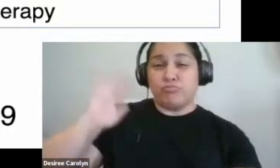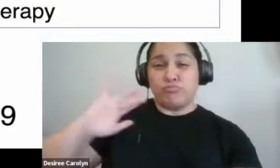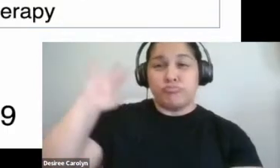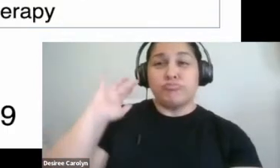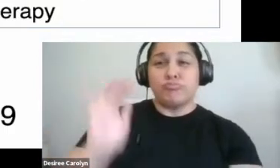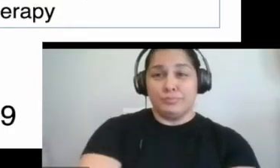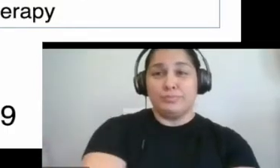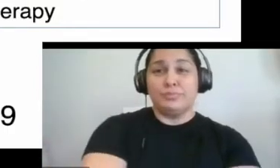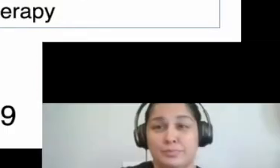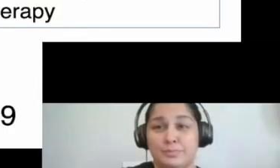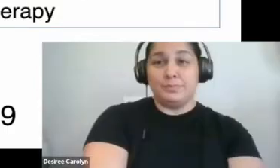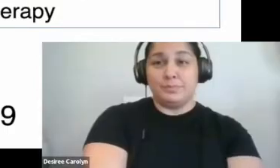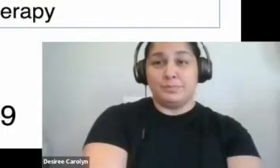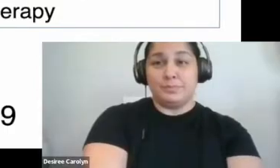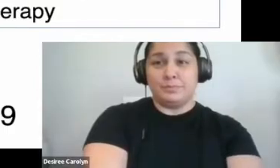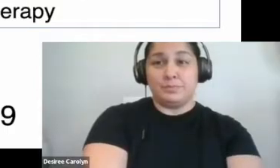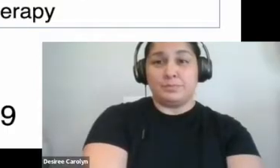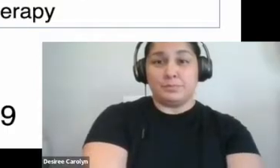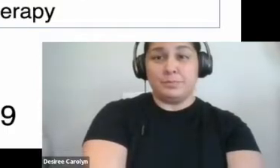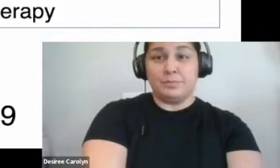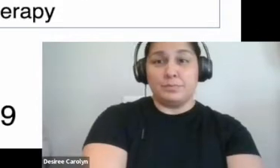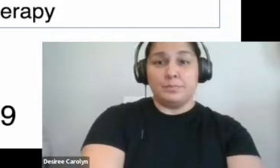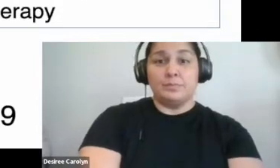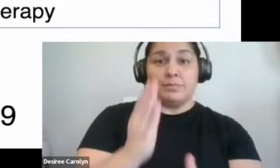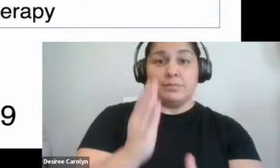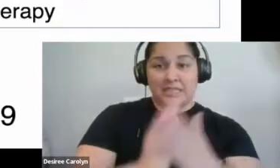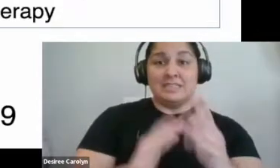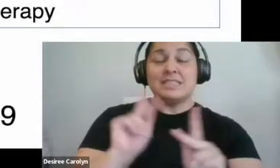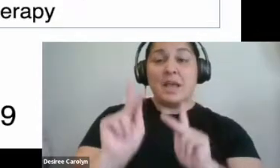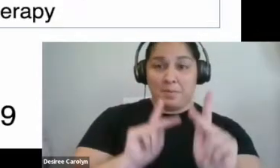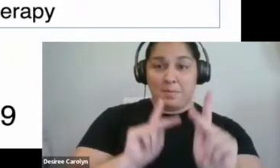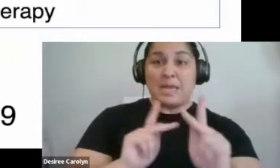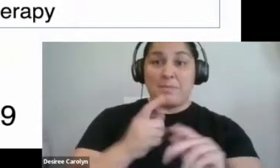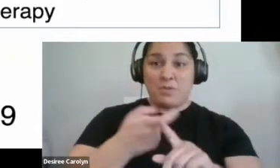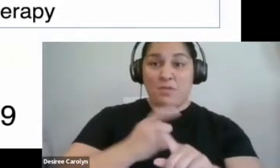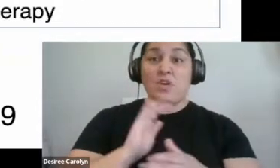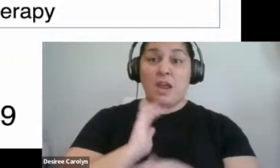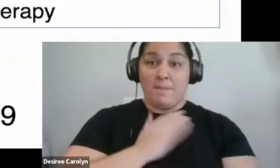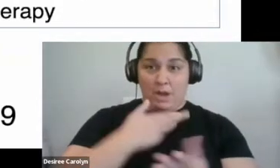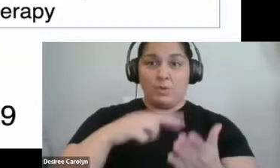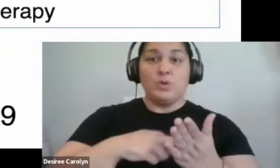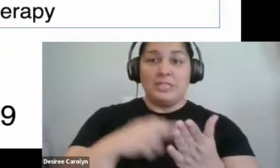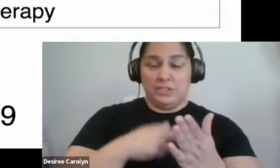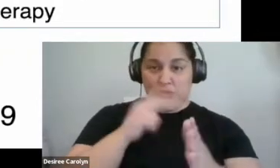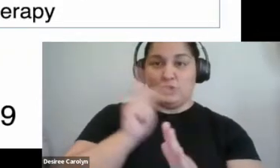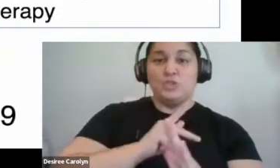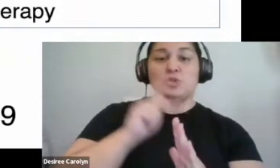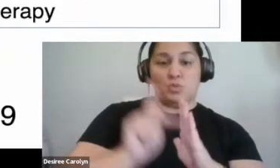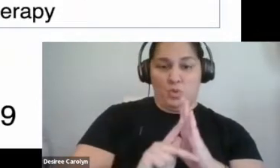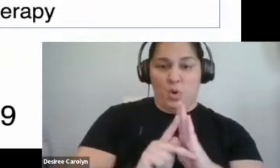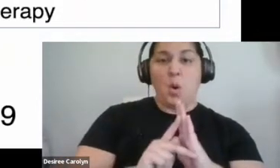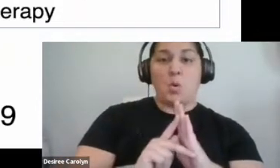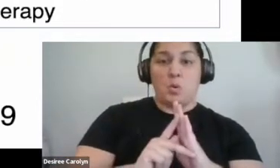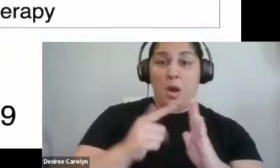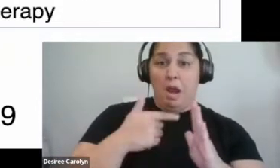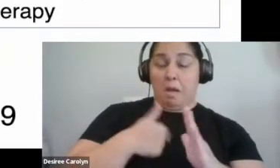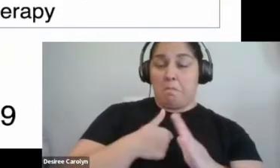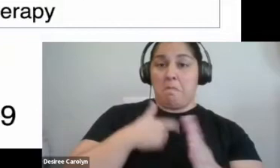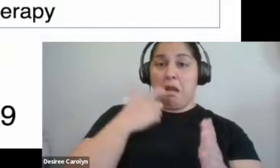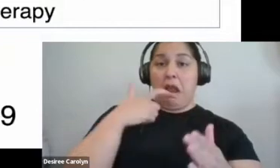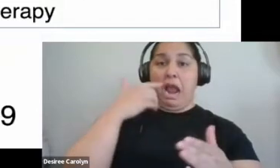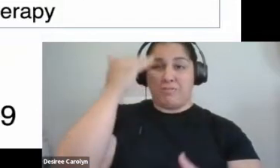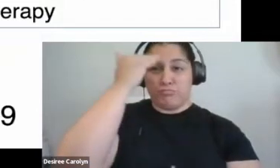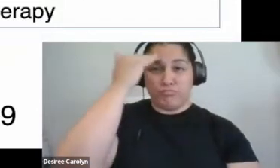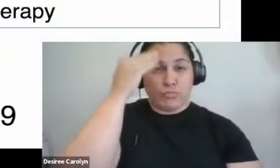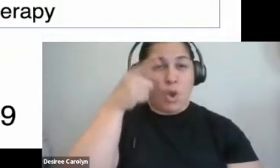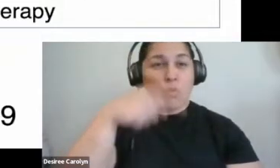These are some people from our research program or who I care for clinically, who I've gotten to know quite well over the